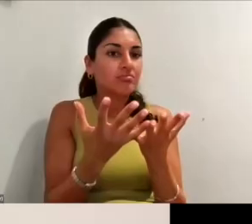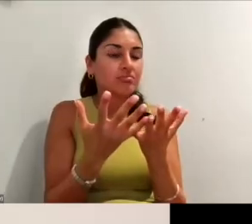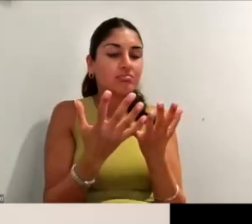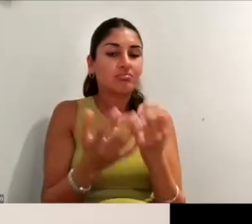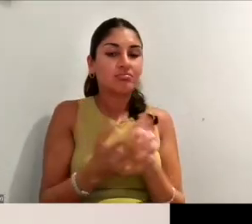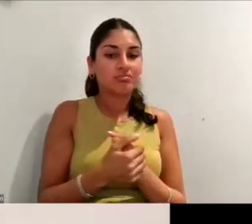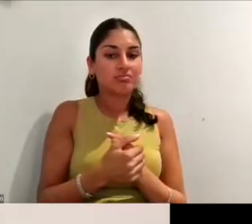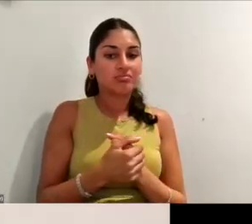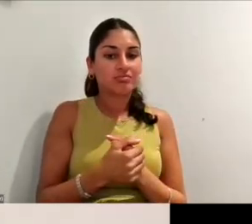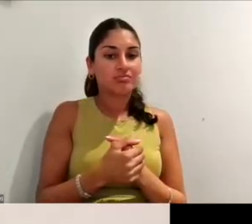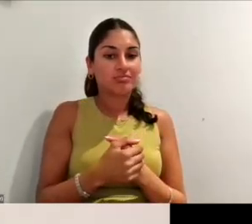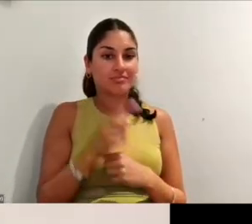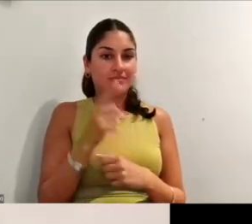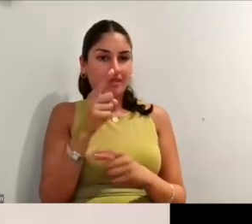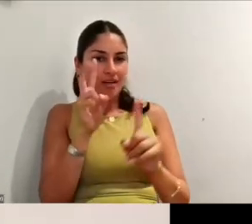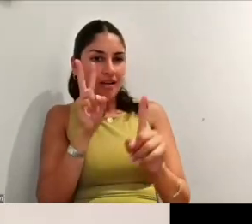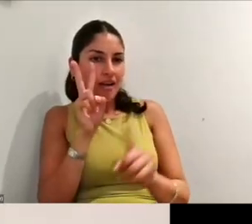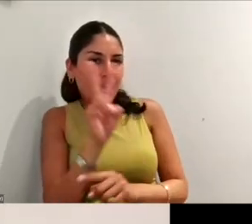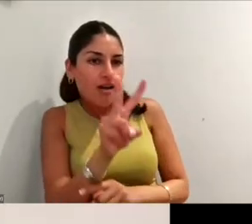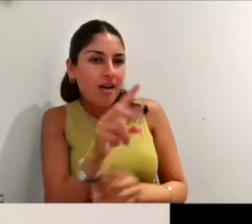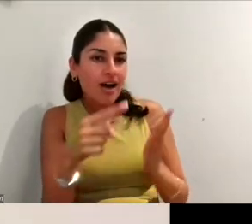Trinco is in sight.